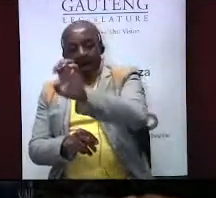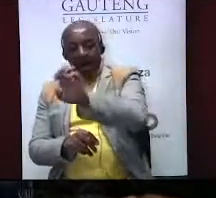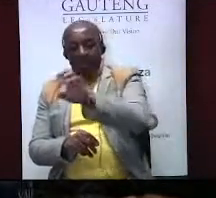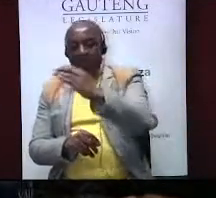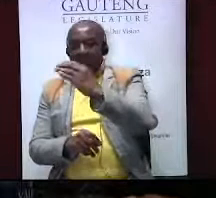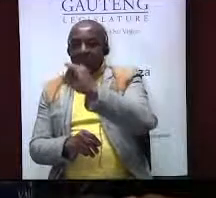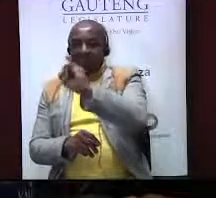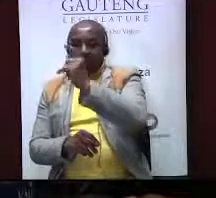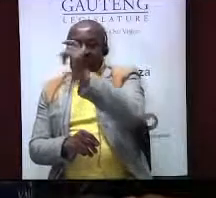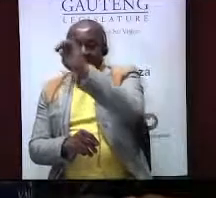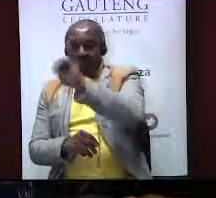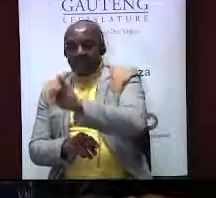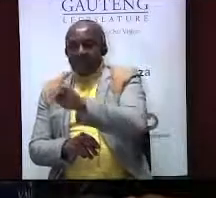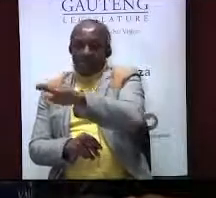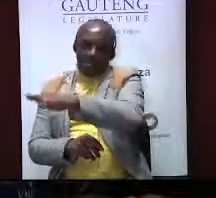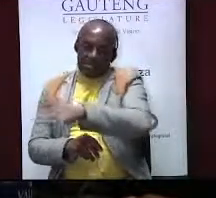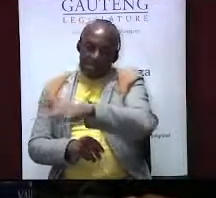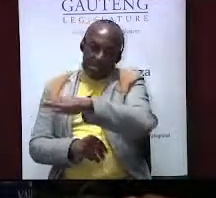areas.